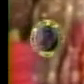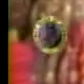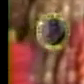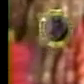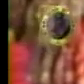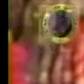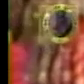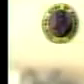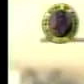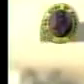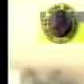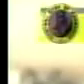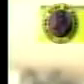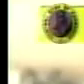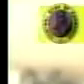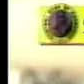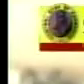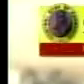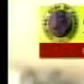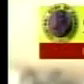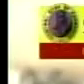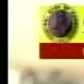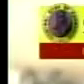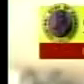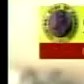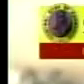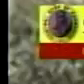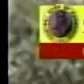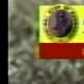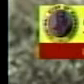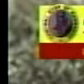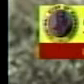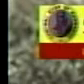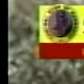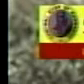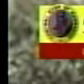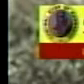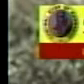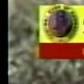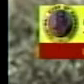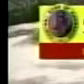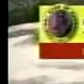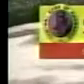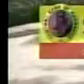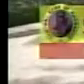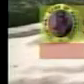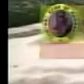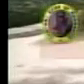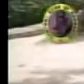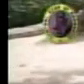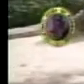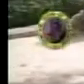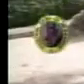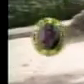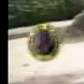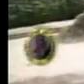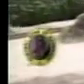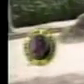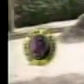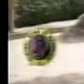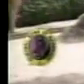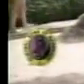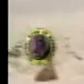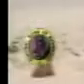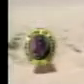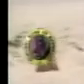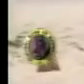the concessions. The incentives effectively help the hoteliers to reinvest back into their hotels, to remain competitive and be